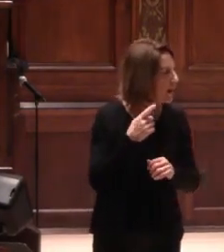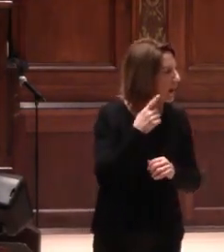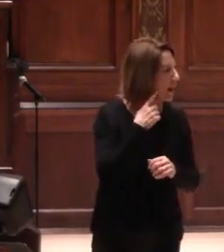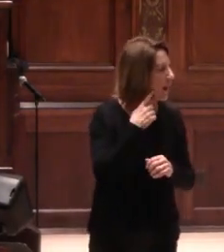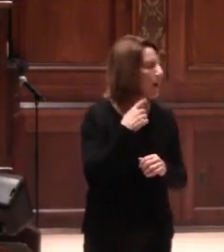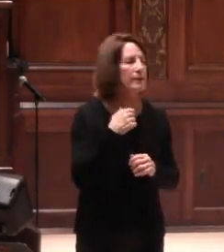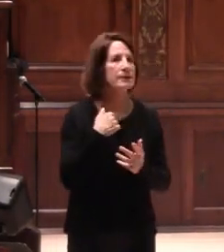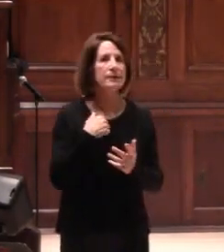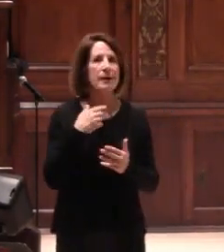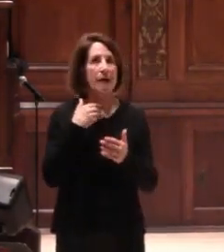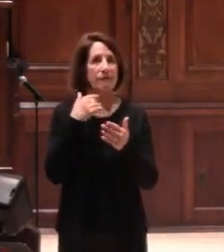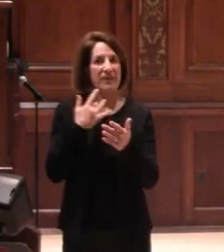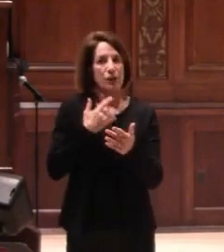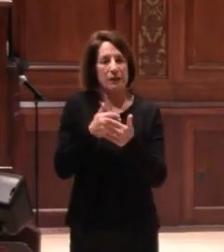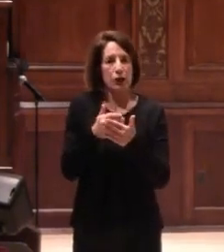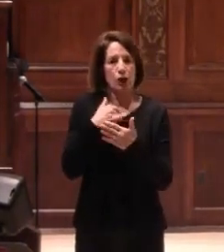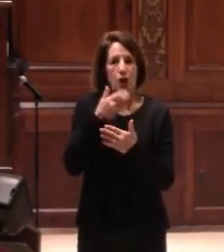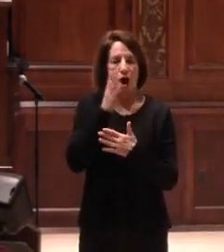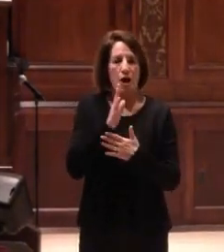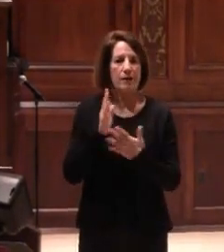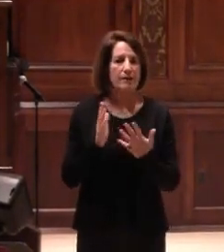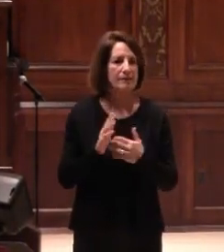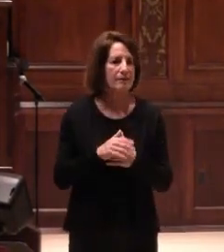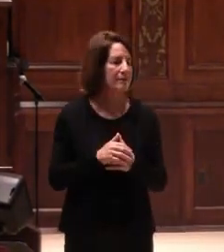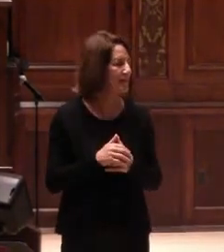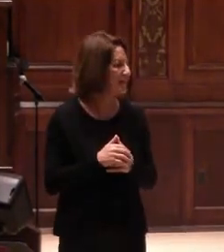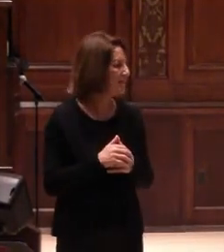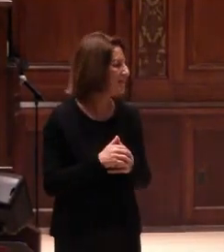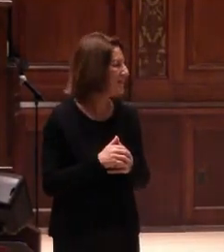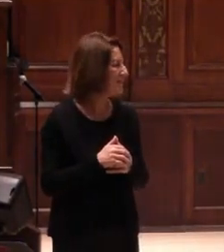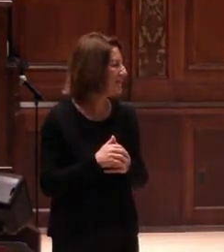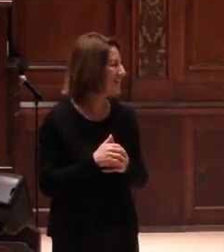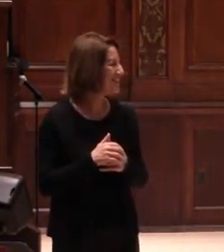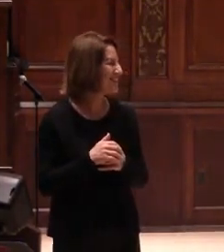thanks, guys. Perfect. All right, you guys want to go on the back?